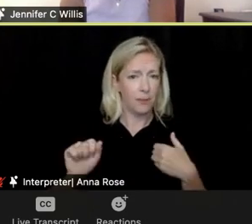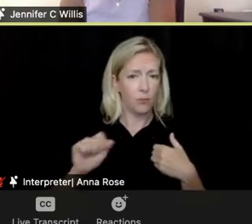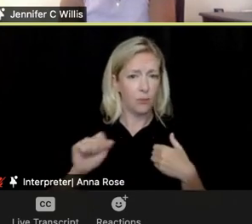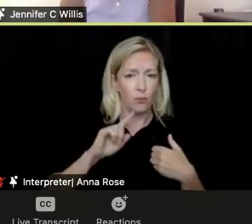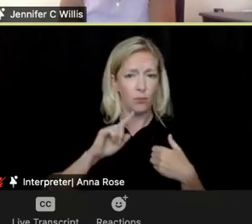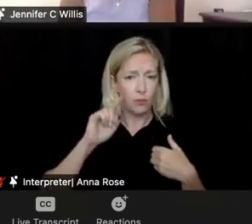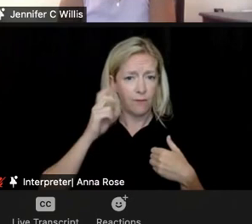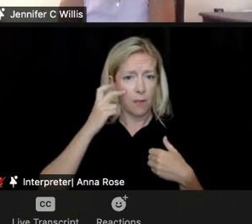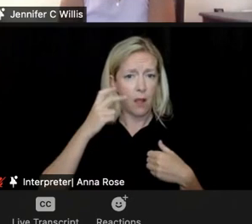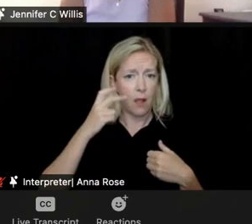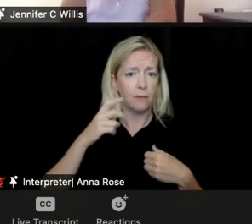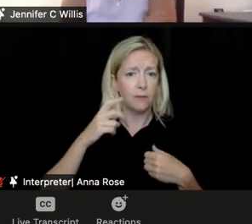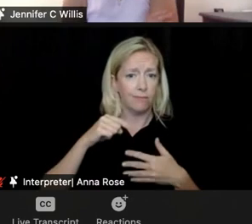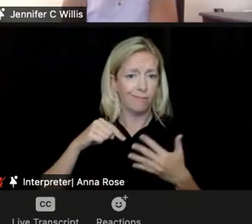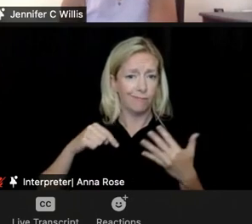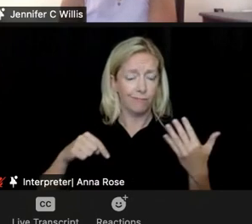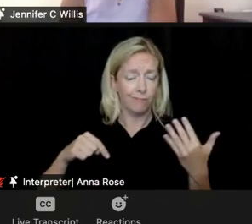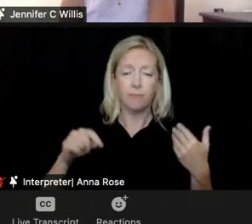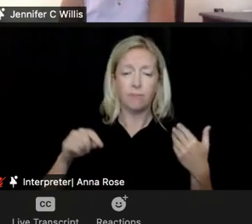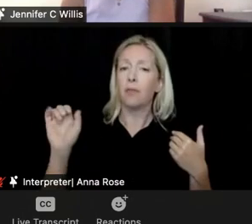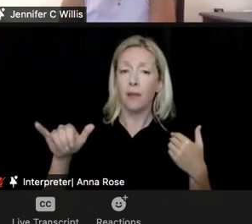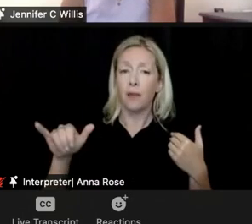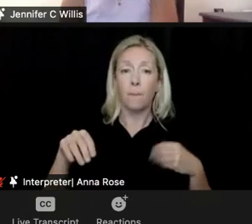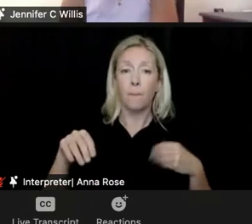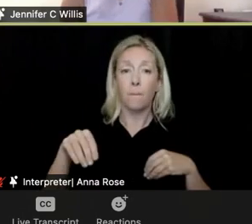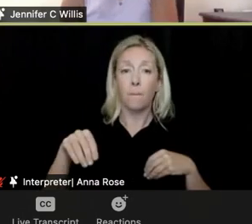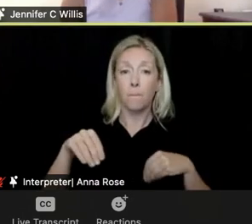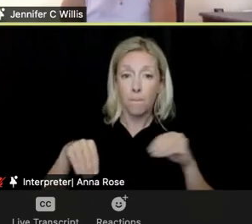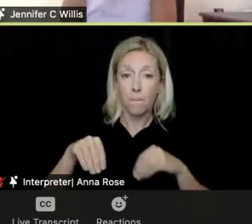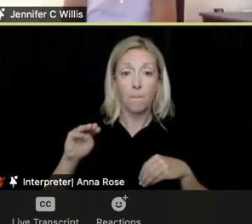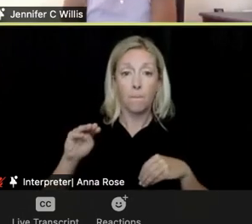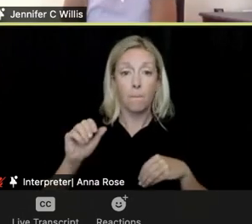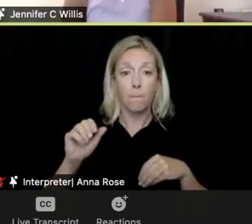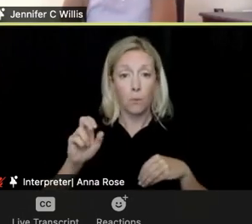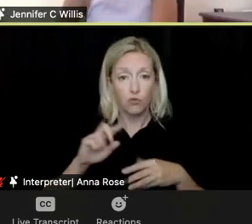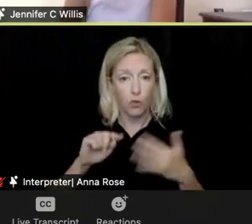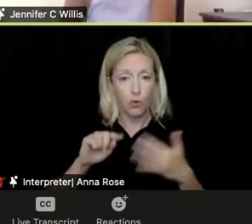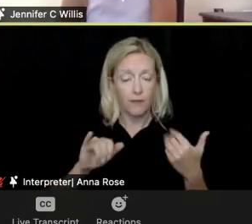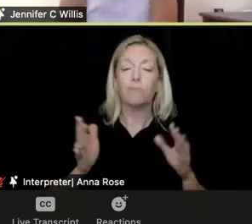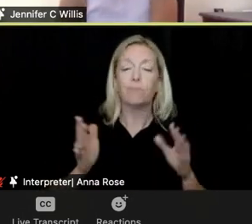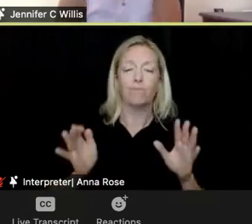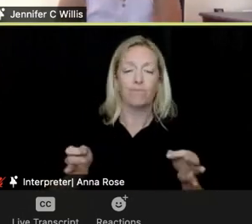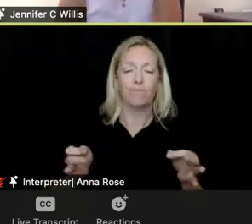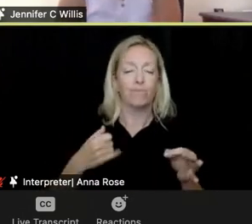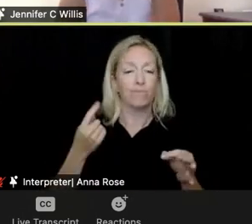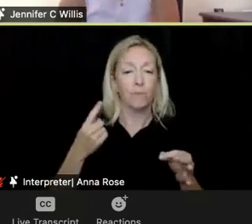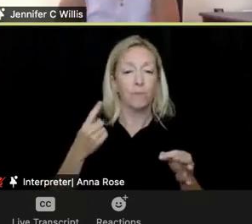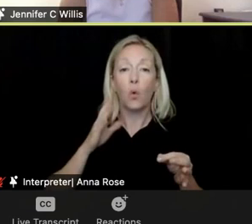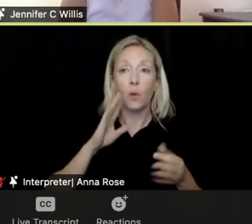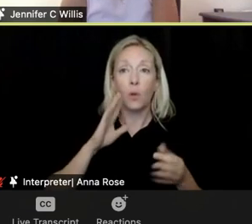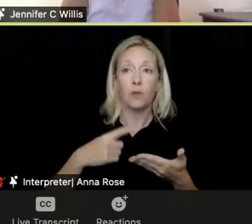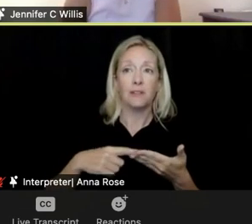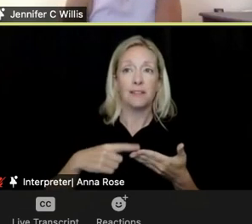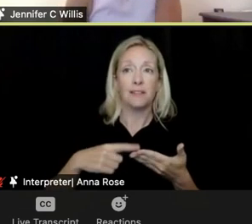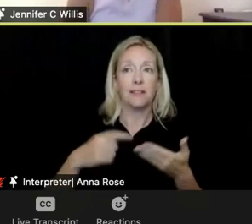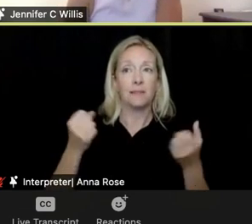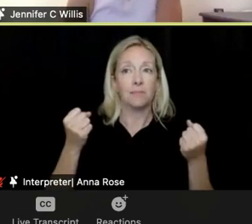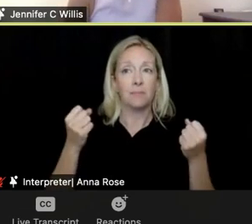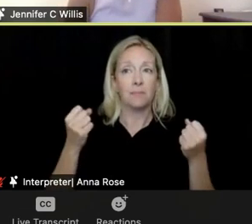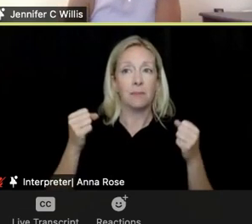disabilities. I think that's what the motor and all of that stuff. So absolutely. So we're going to talk through a lot of the strategies that we have in